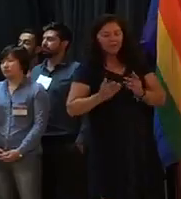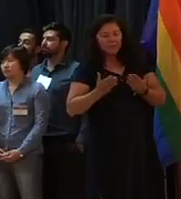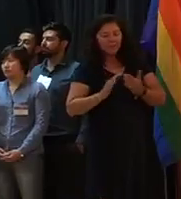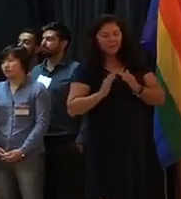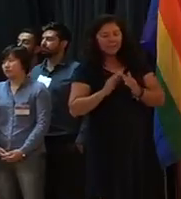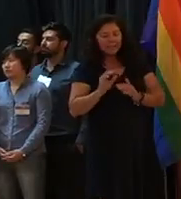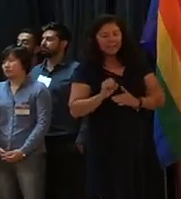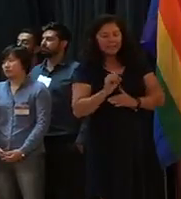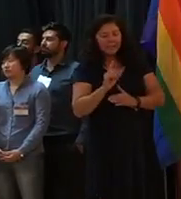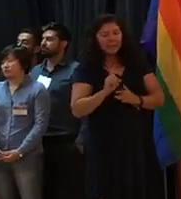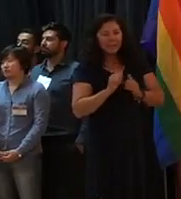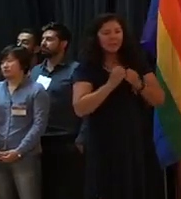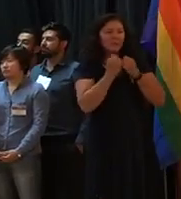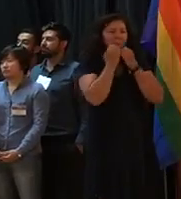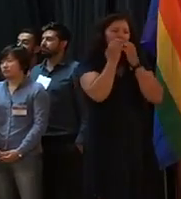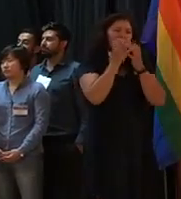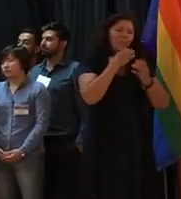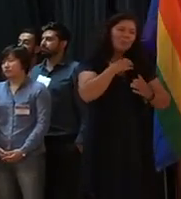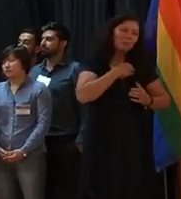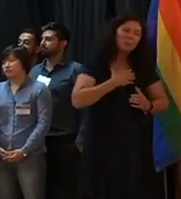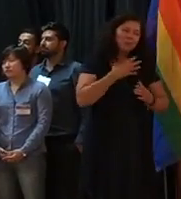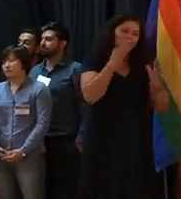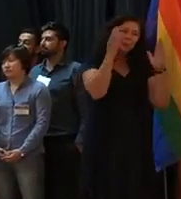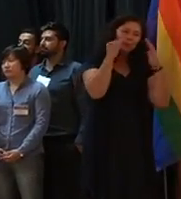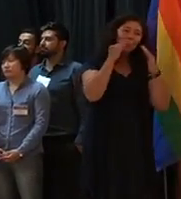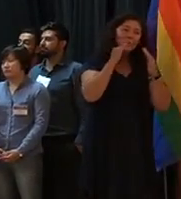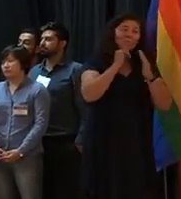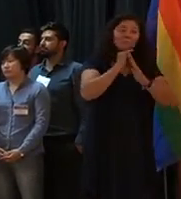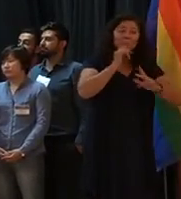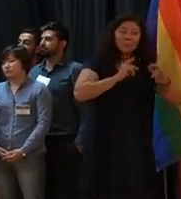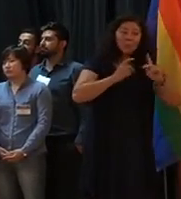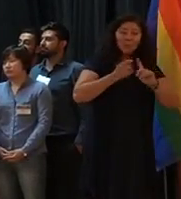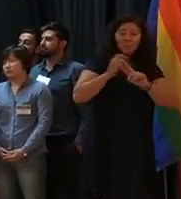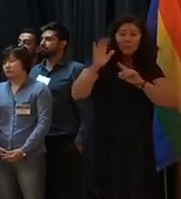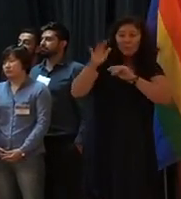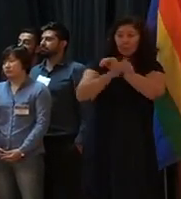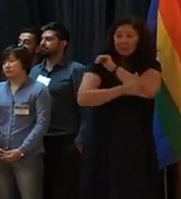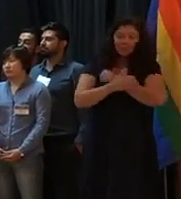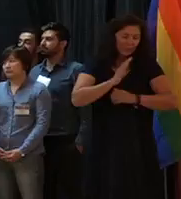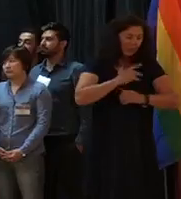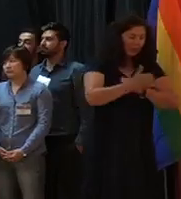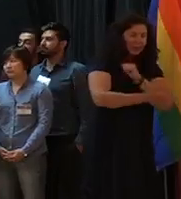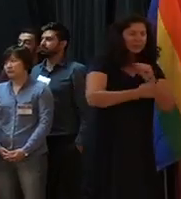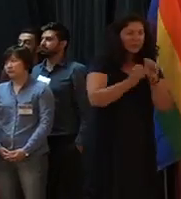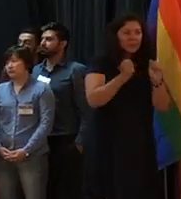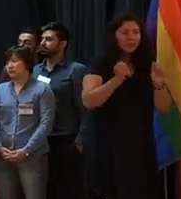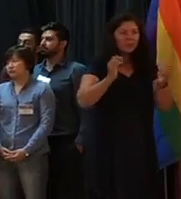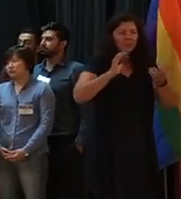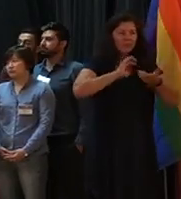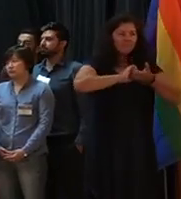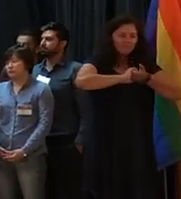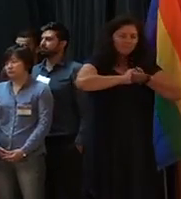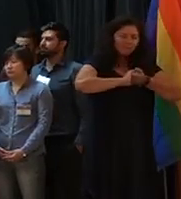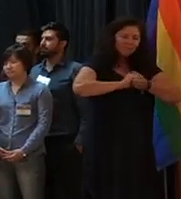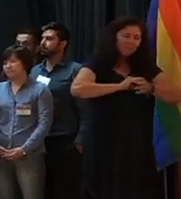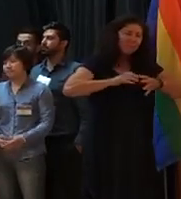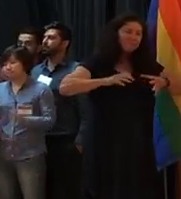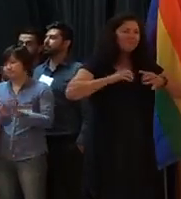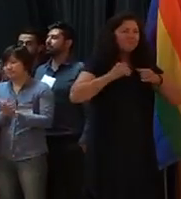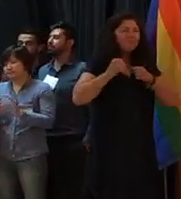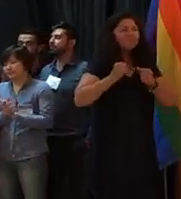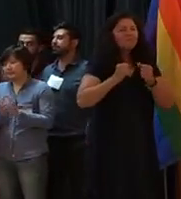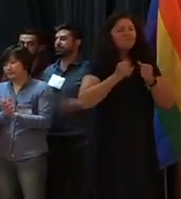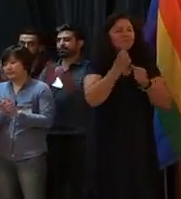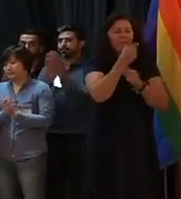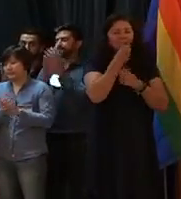of San Diego with warmest wishes and hopes that the peoples of our two countries will grow in friendship and understanding.